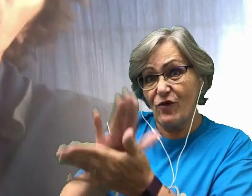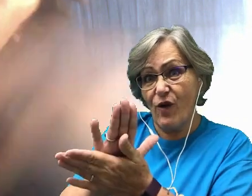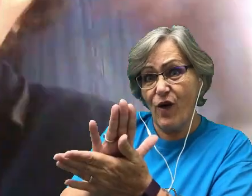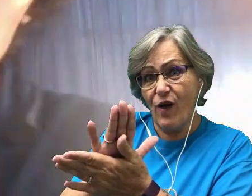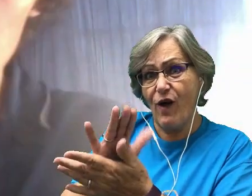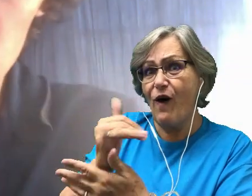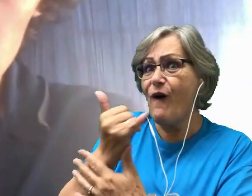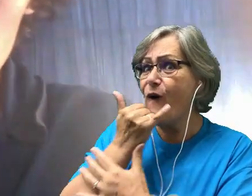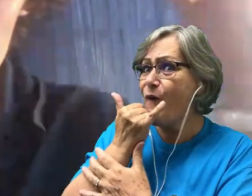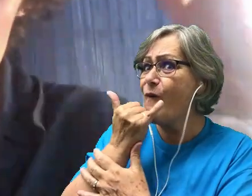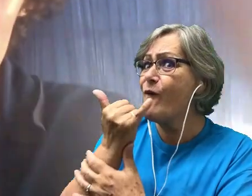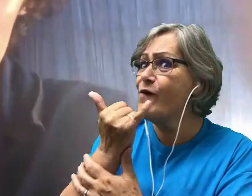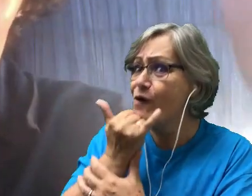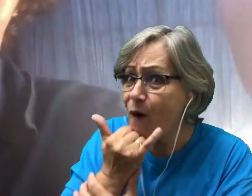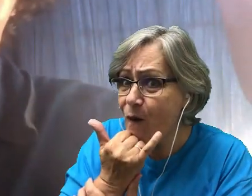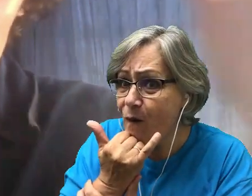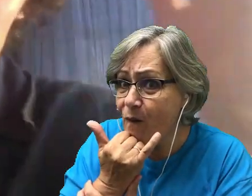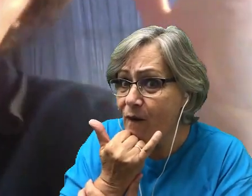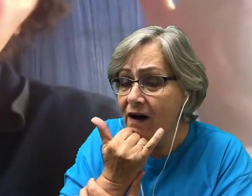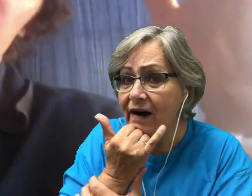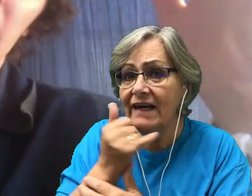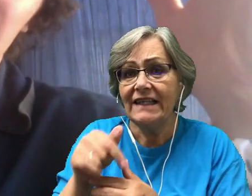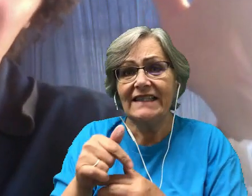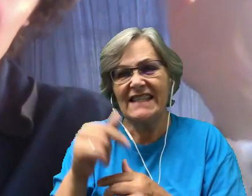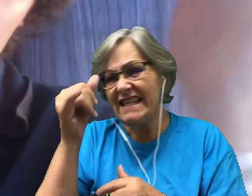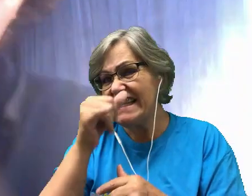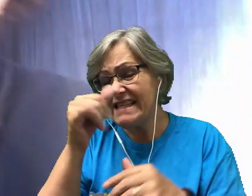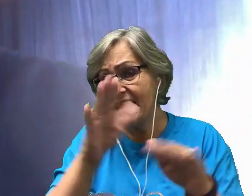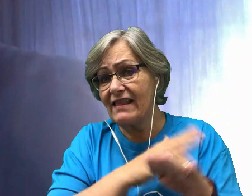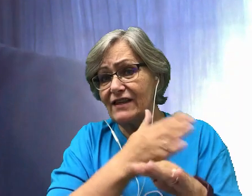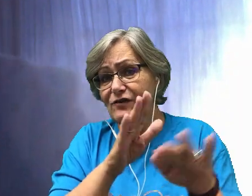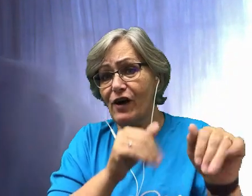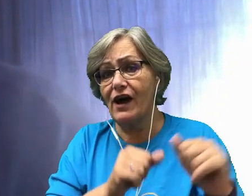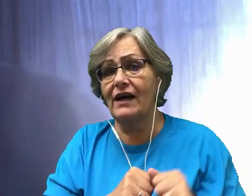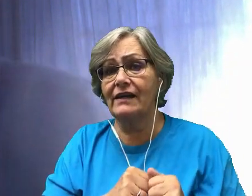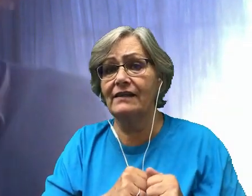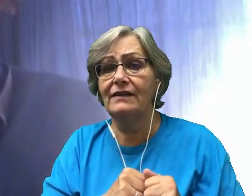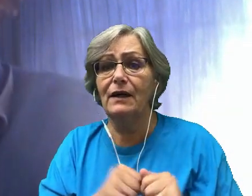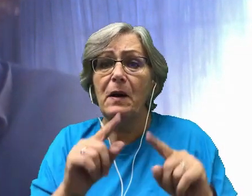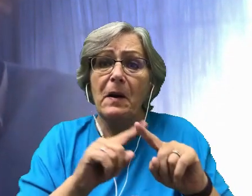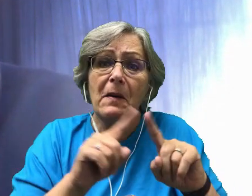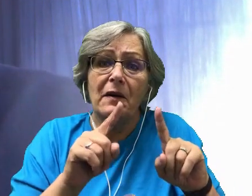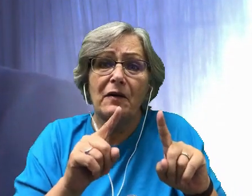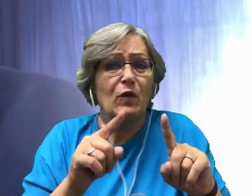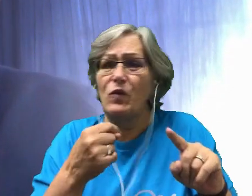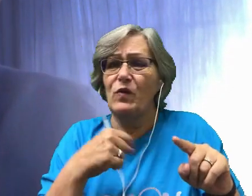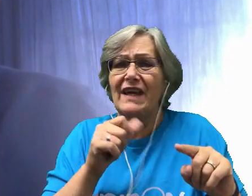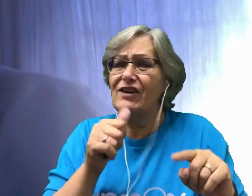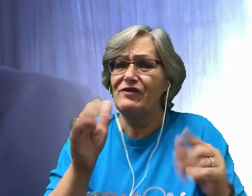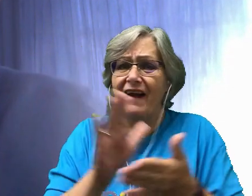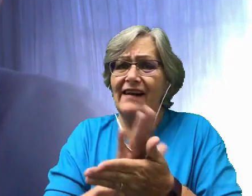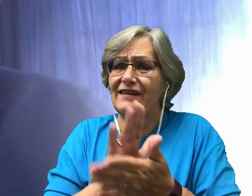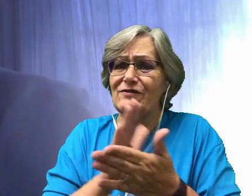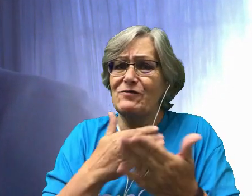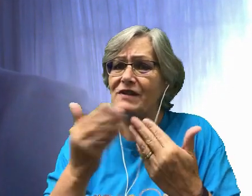School. Oh, no. Now, it's kind of a silly song to sing in a time like this, being